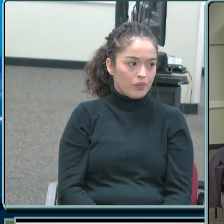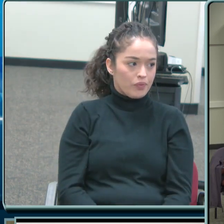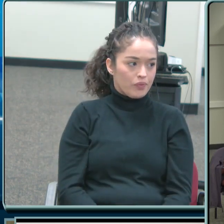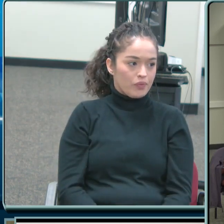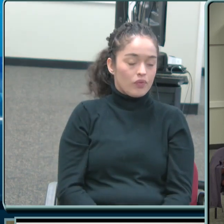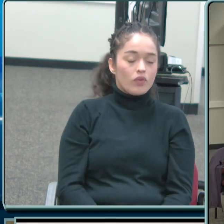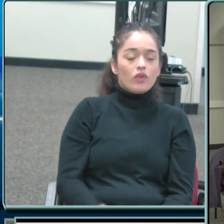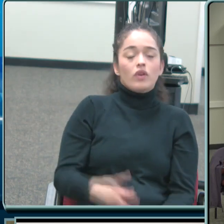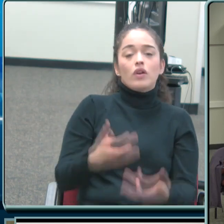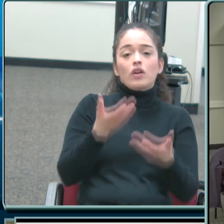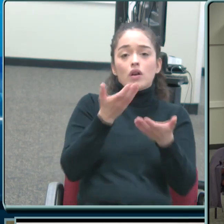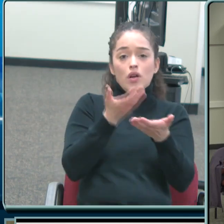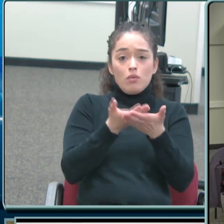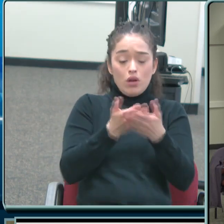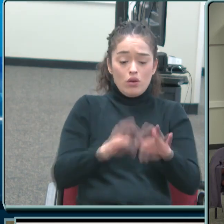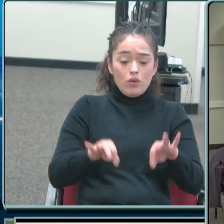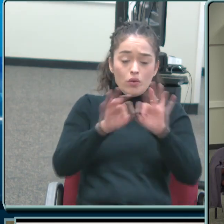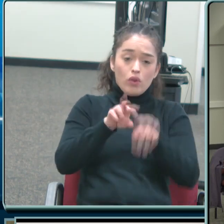The revenue will be